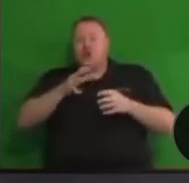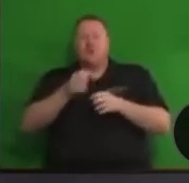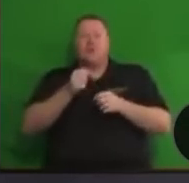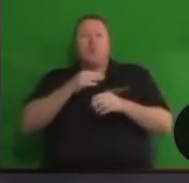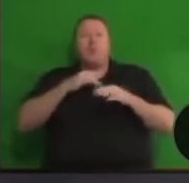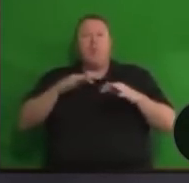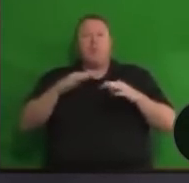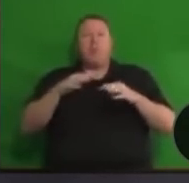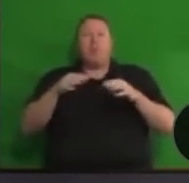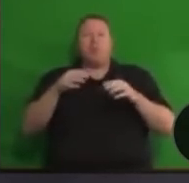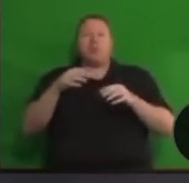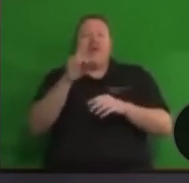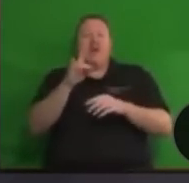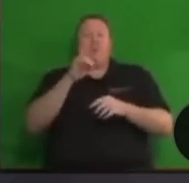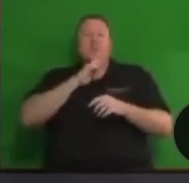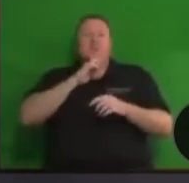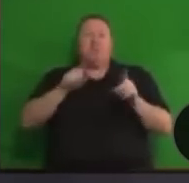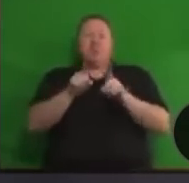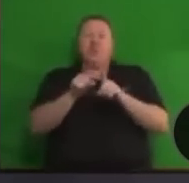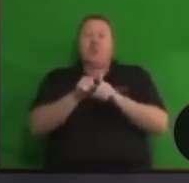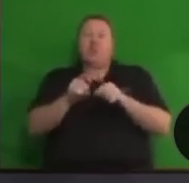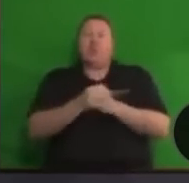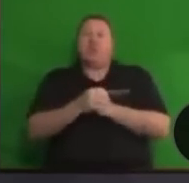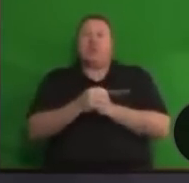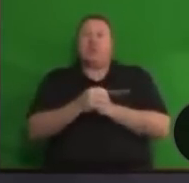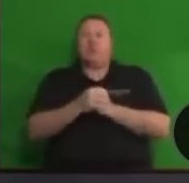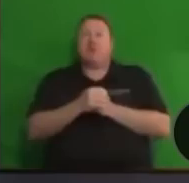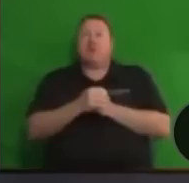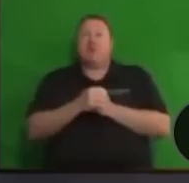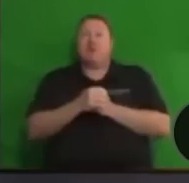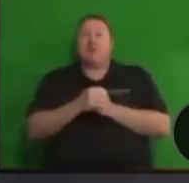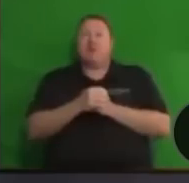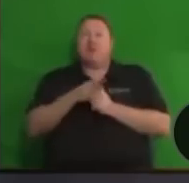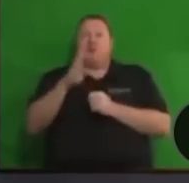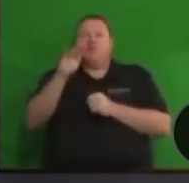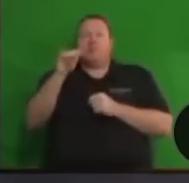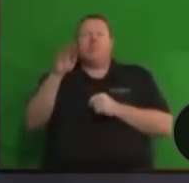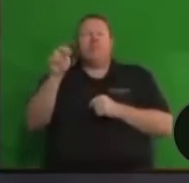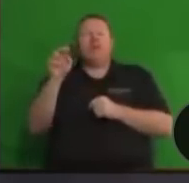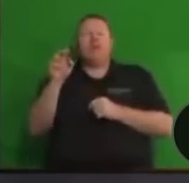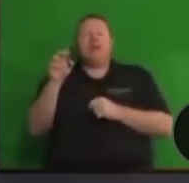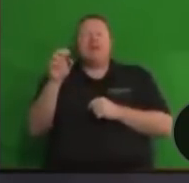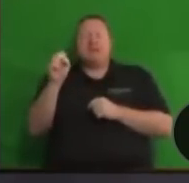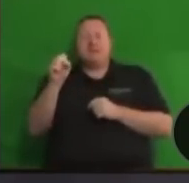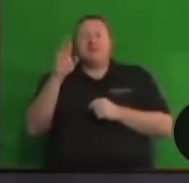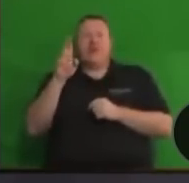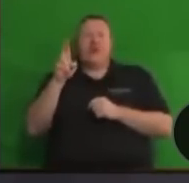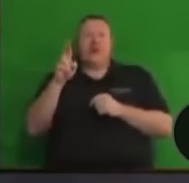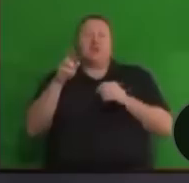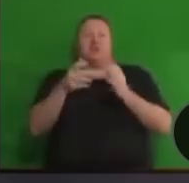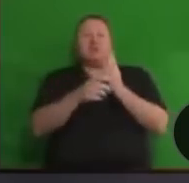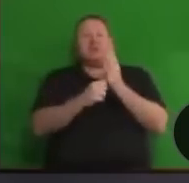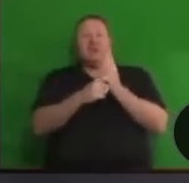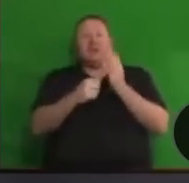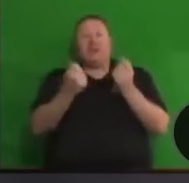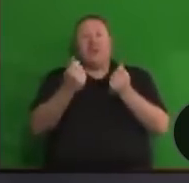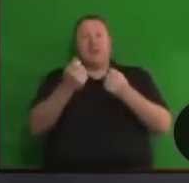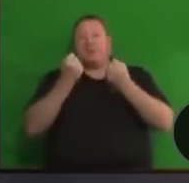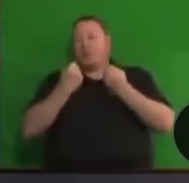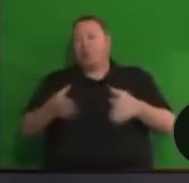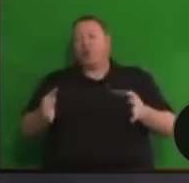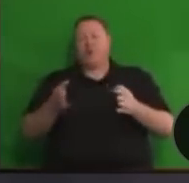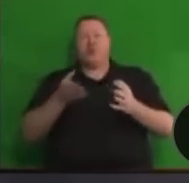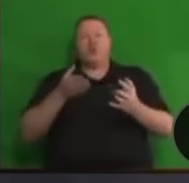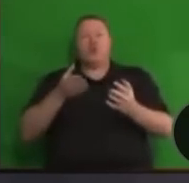the dawn of our democracy. Billions of taxpayers' funds squandered through corruption in